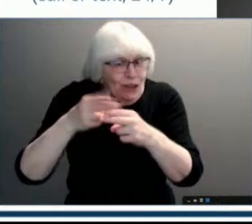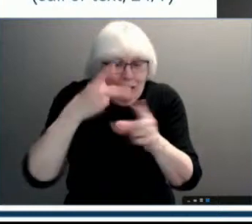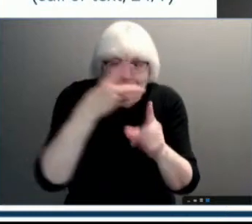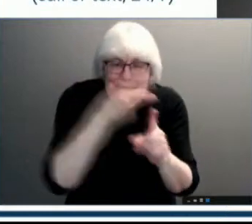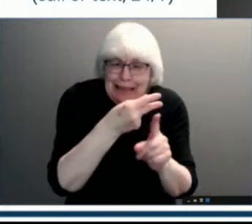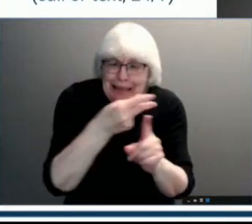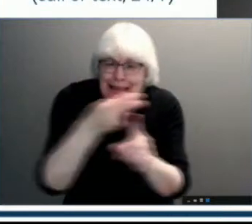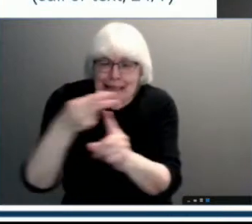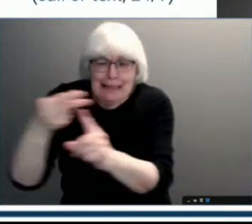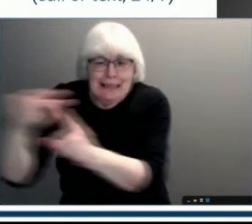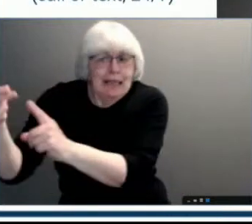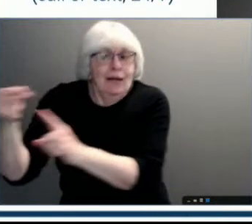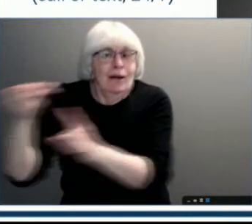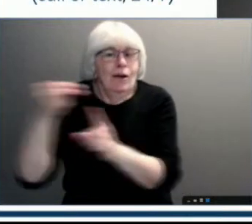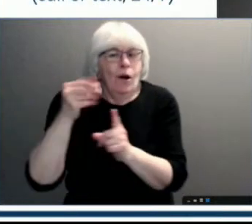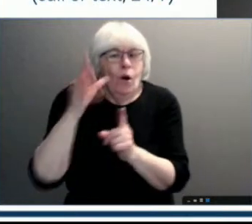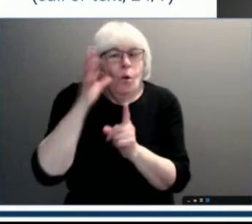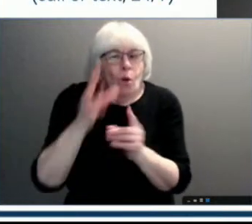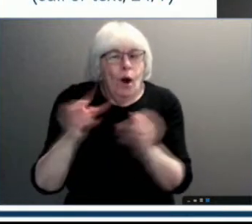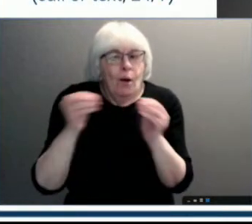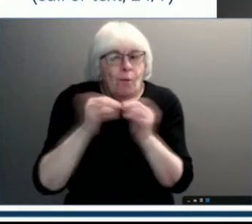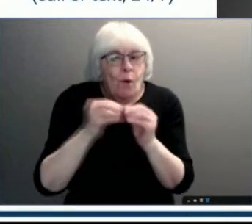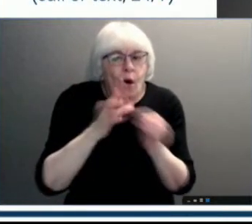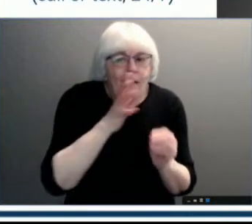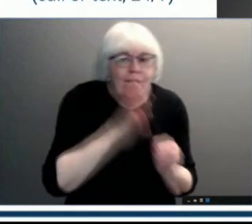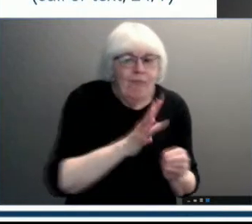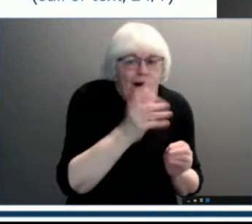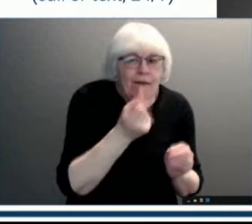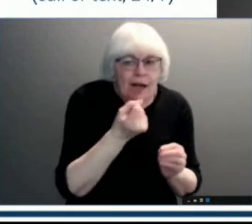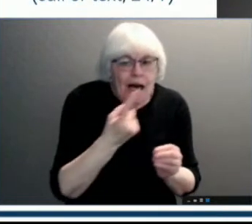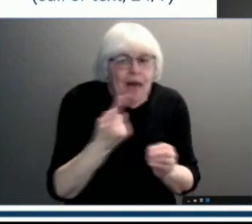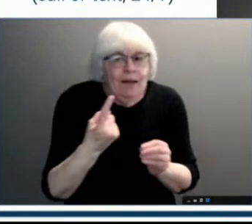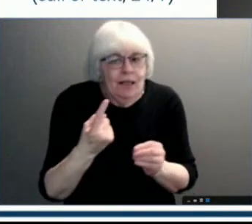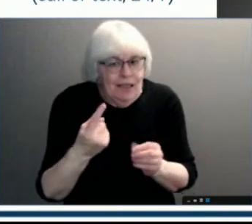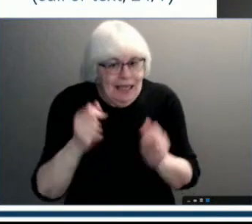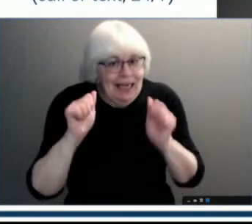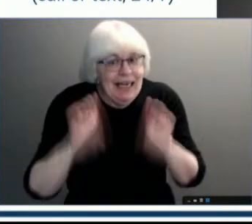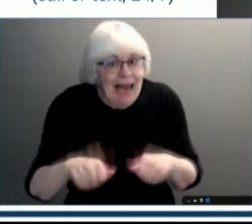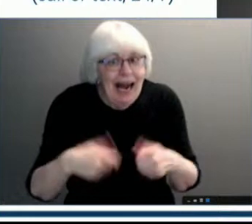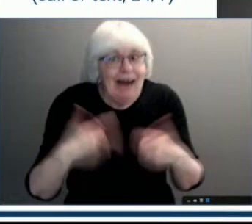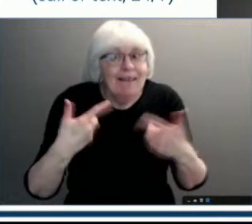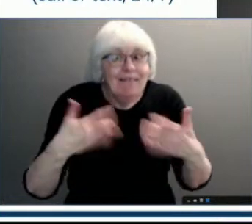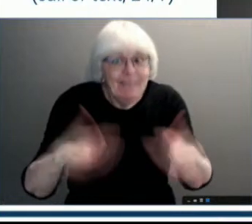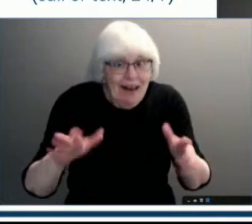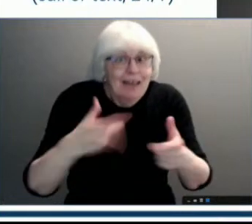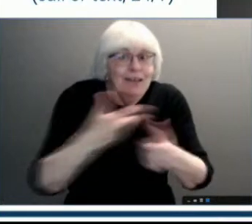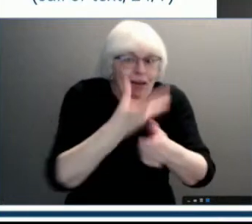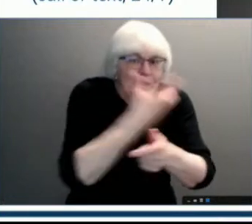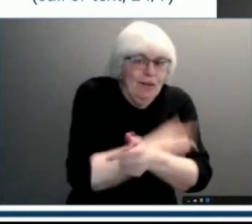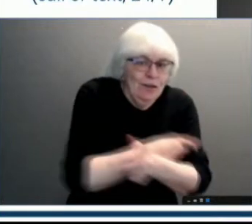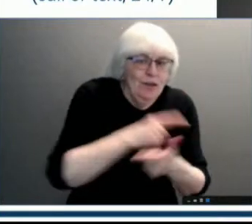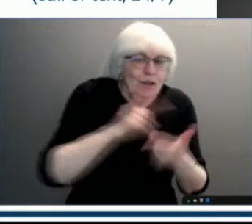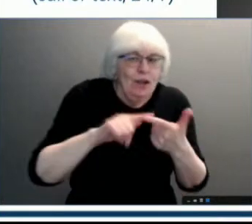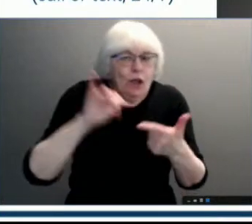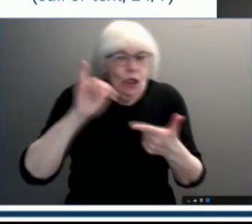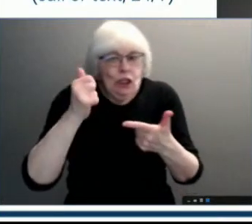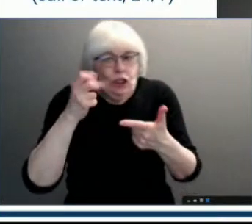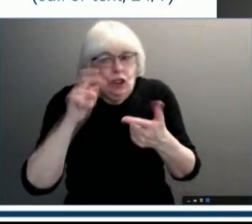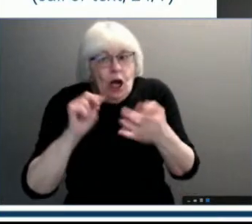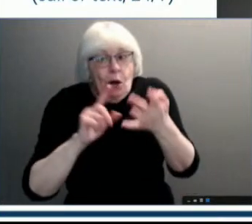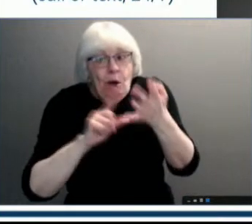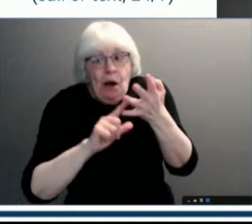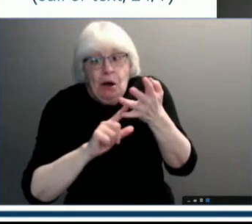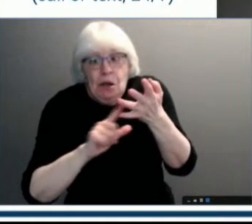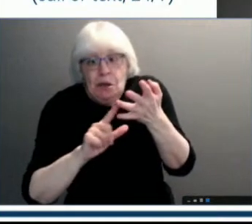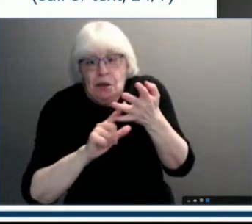to 11-year-olds to get vaccinated if they haven't had their first dose, and then towards the end of January, we'll start to get all those kids needing a booster.